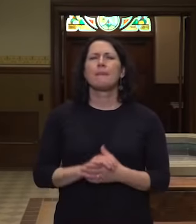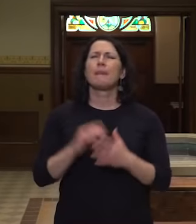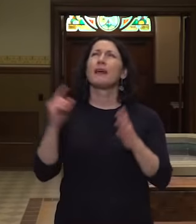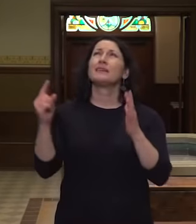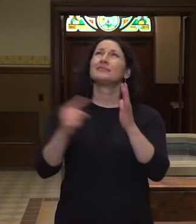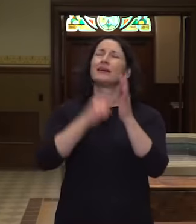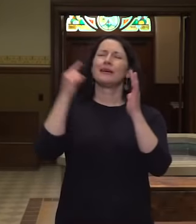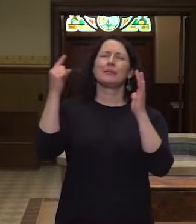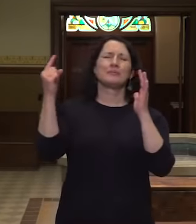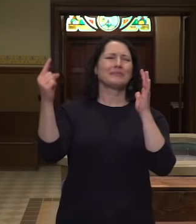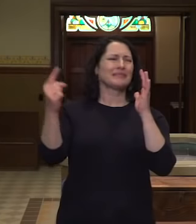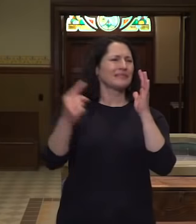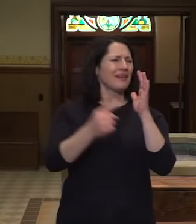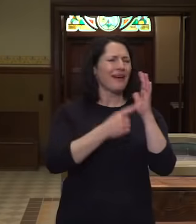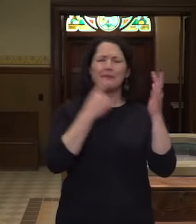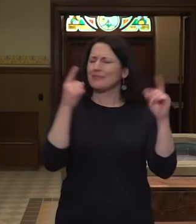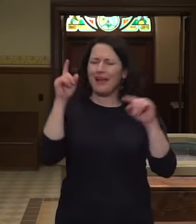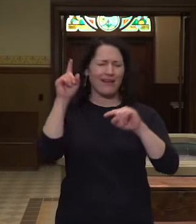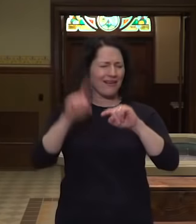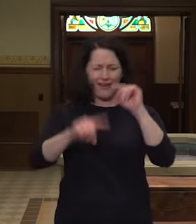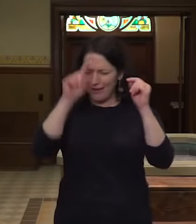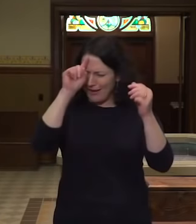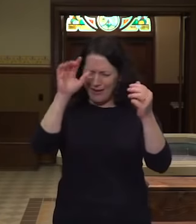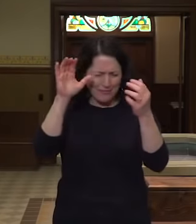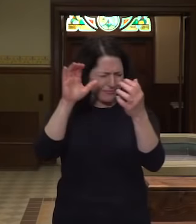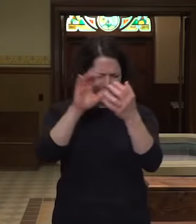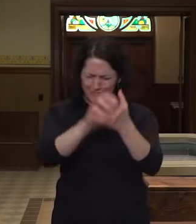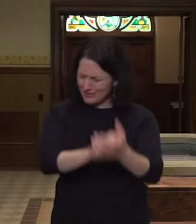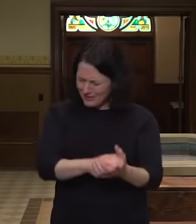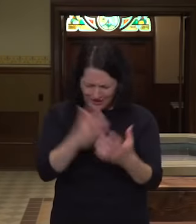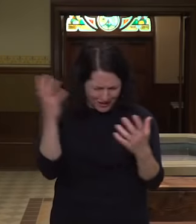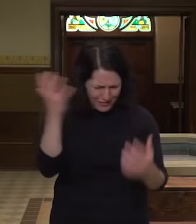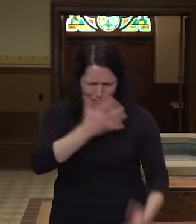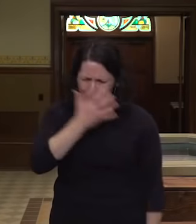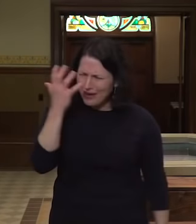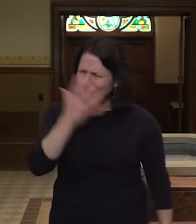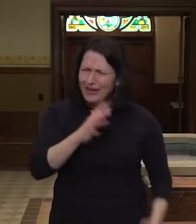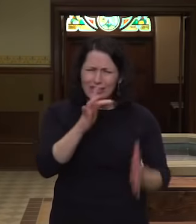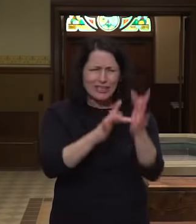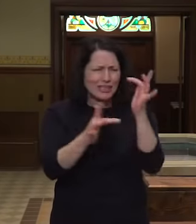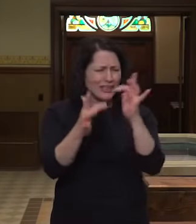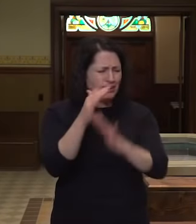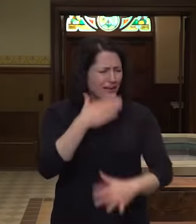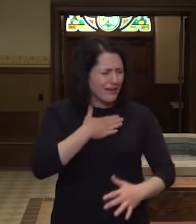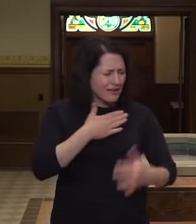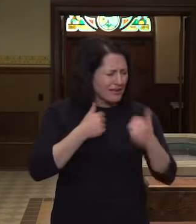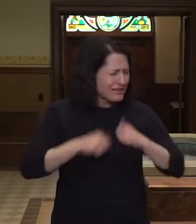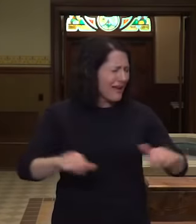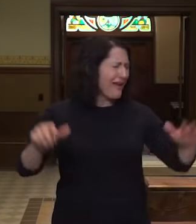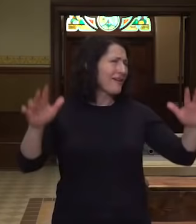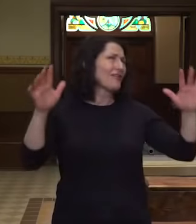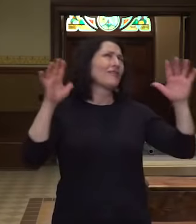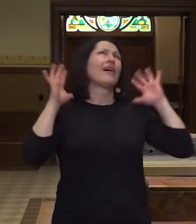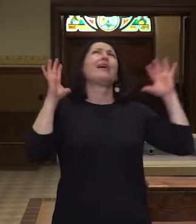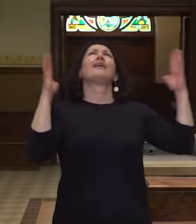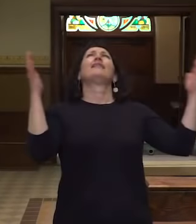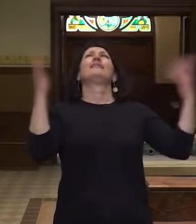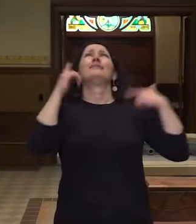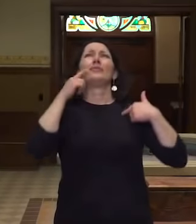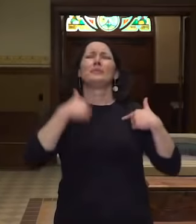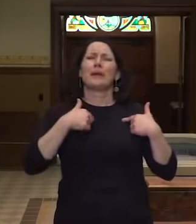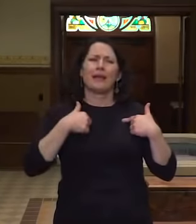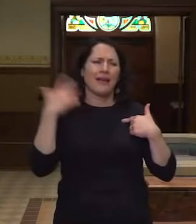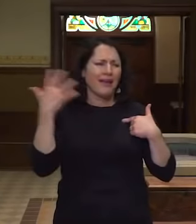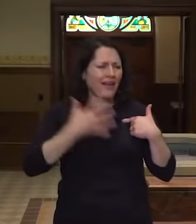Sometimes I can't believe it, all he sacrificed for me. And how he bled